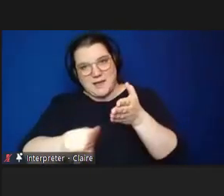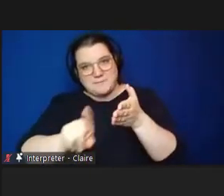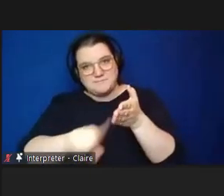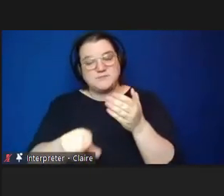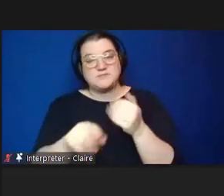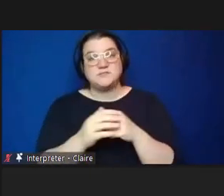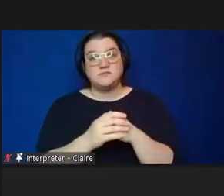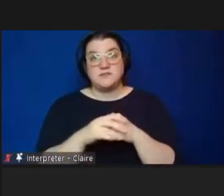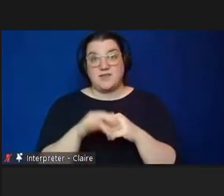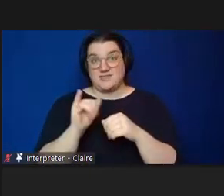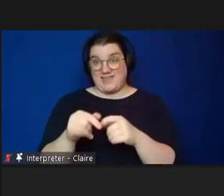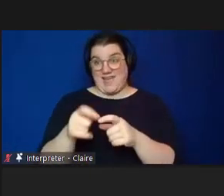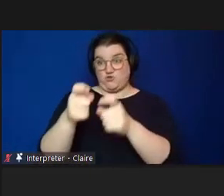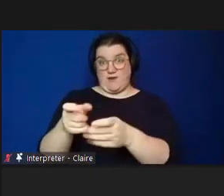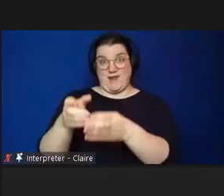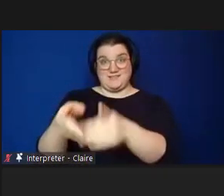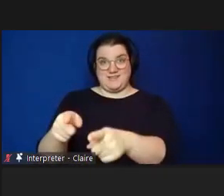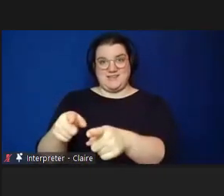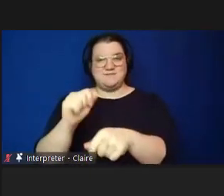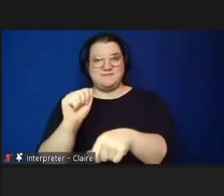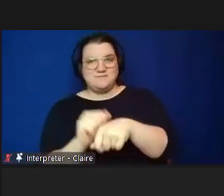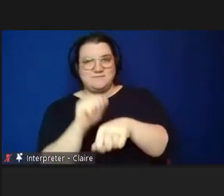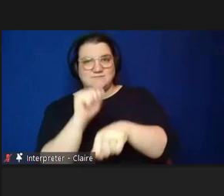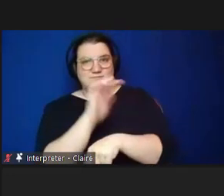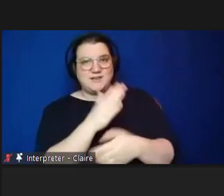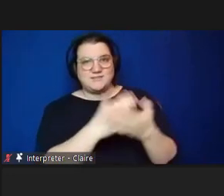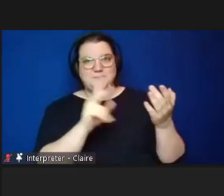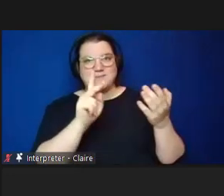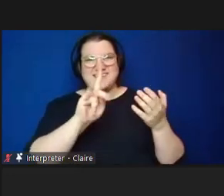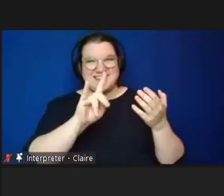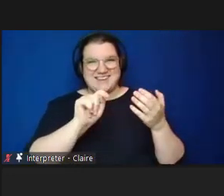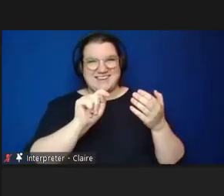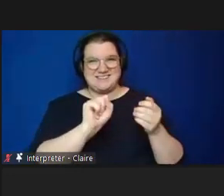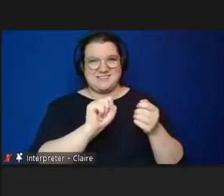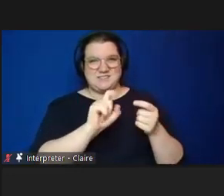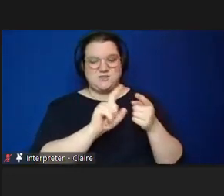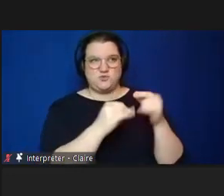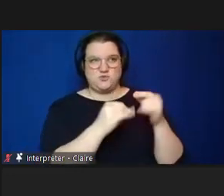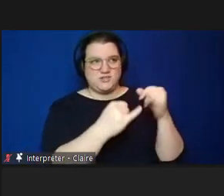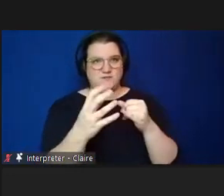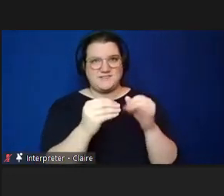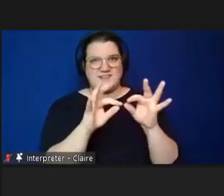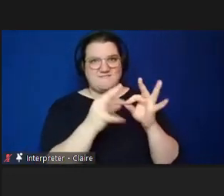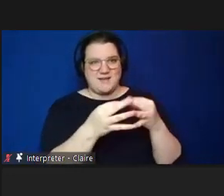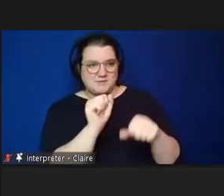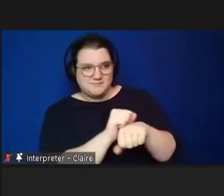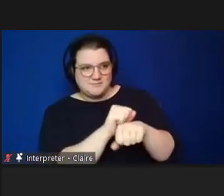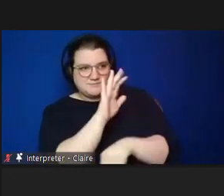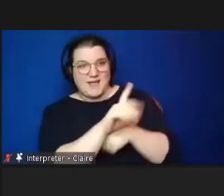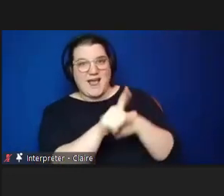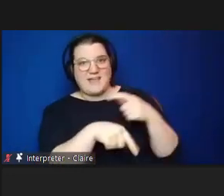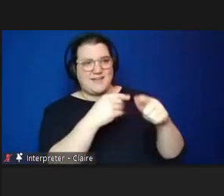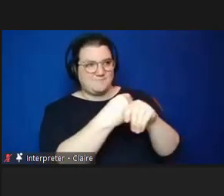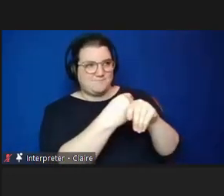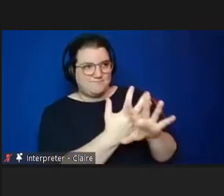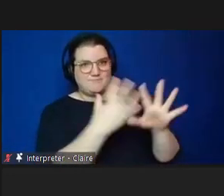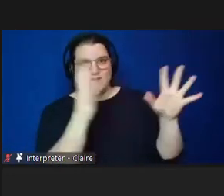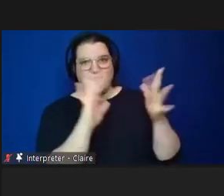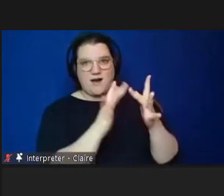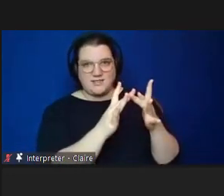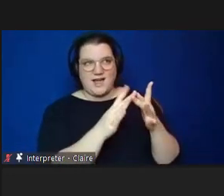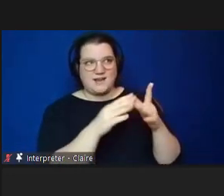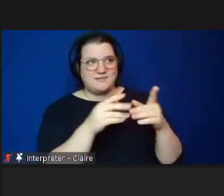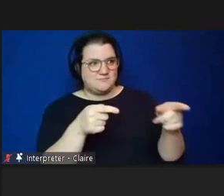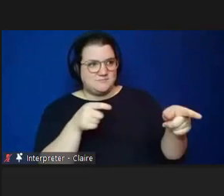some kits home to individuals and families and then were able to connect online. And then they both had specific resources and tools that